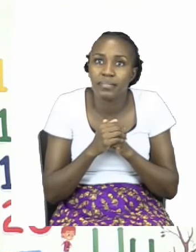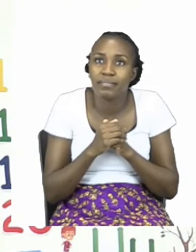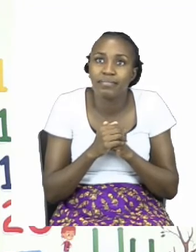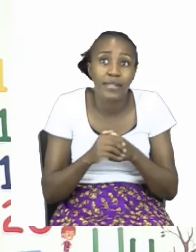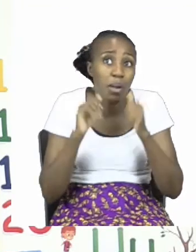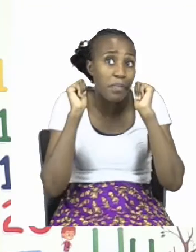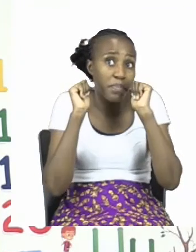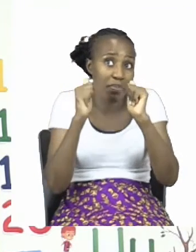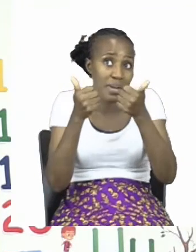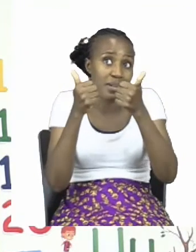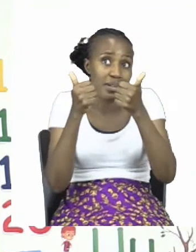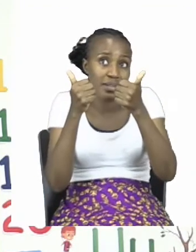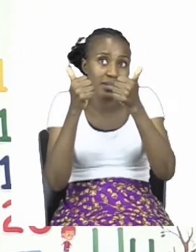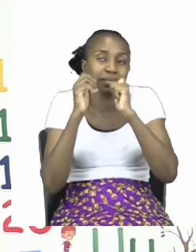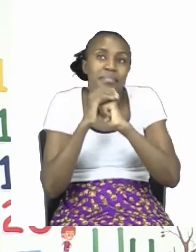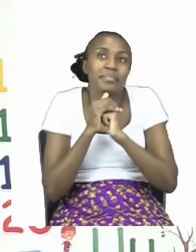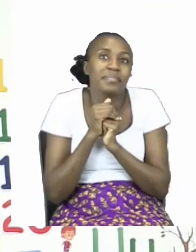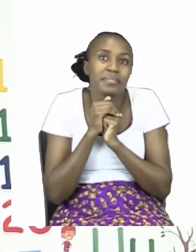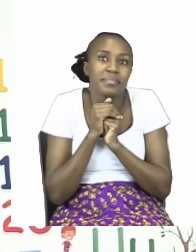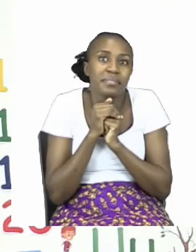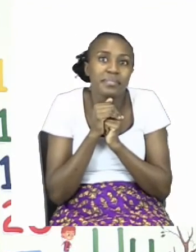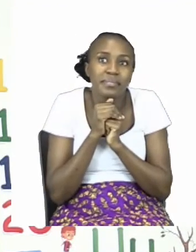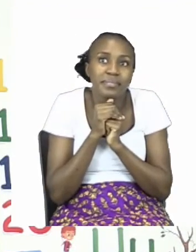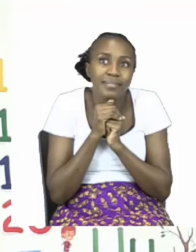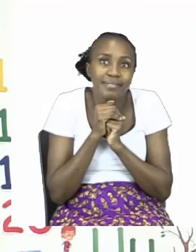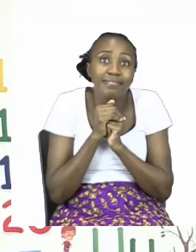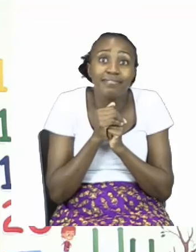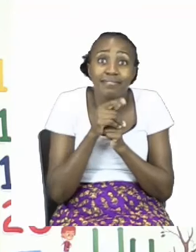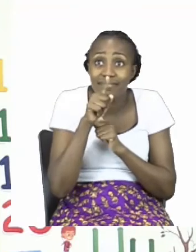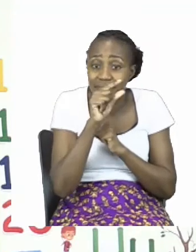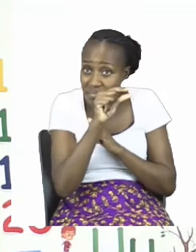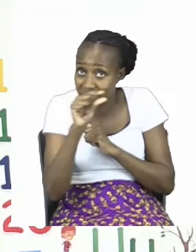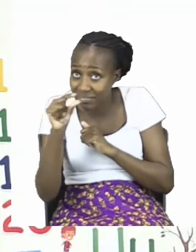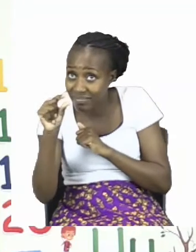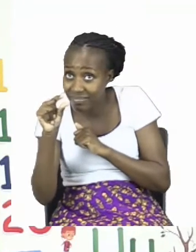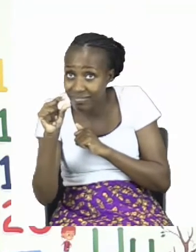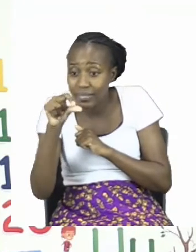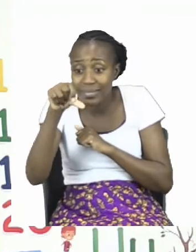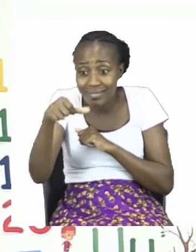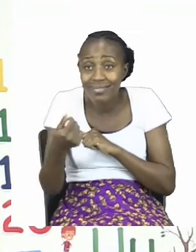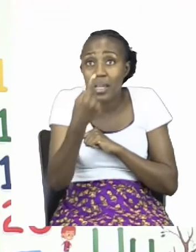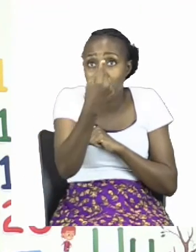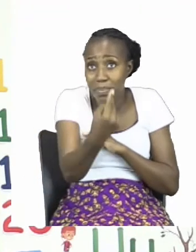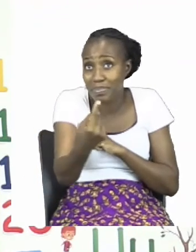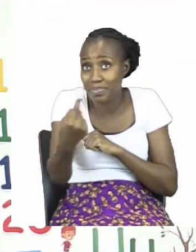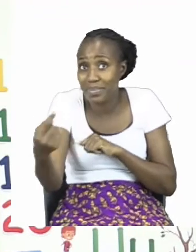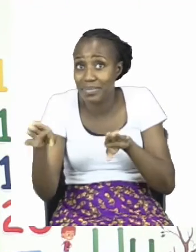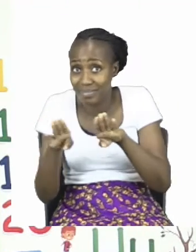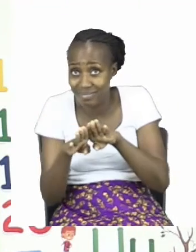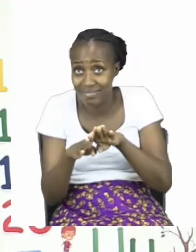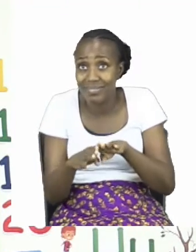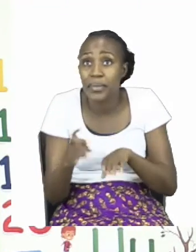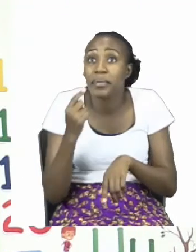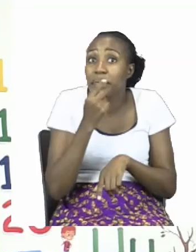Good job, everyone. So these have been our words that we have chosen to do together. We have the words